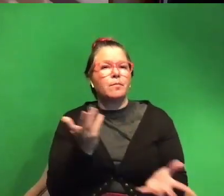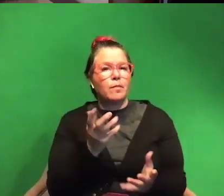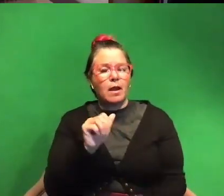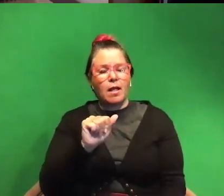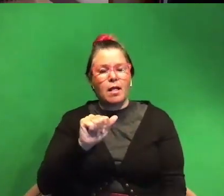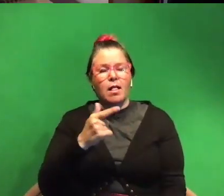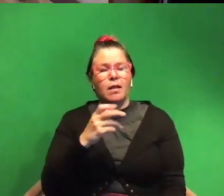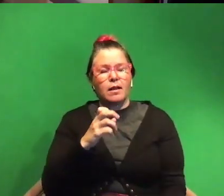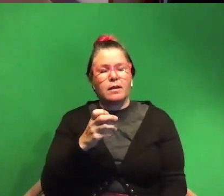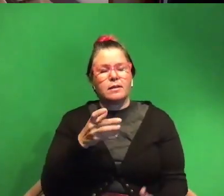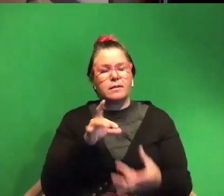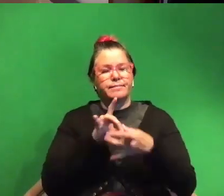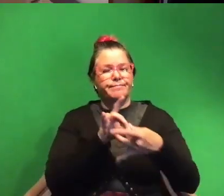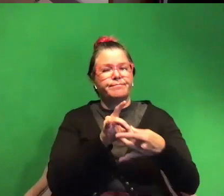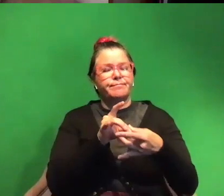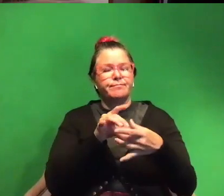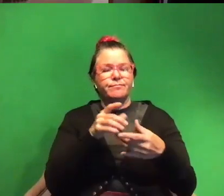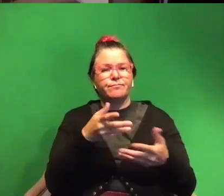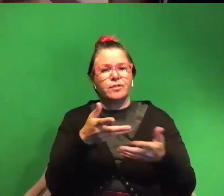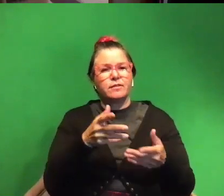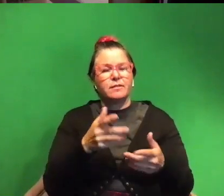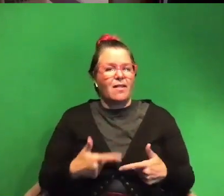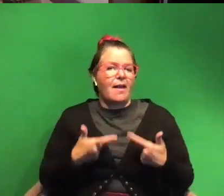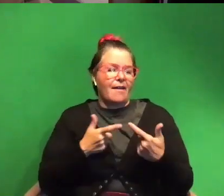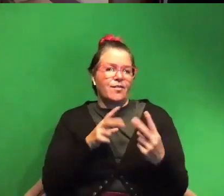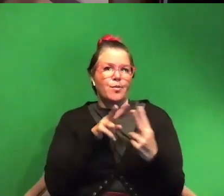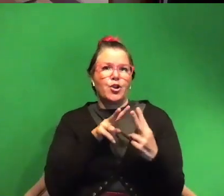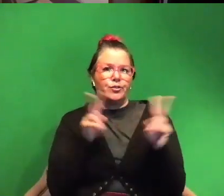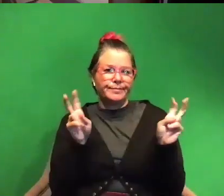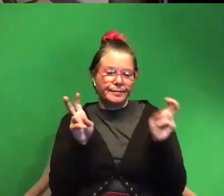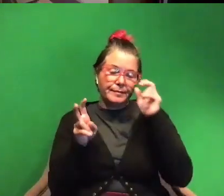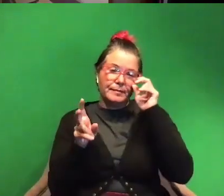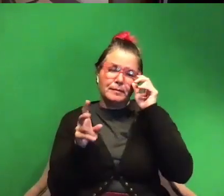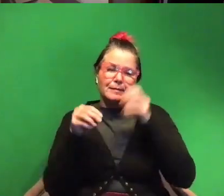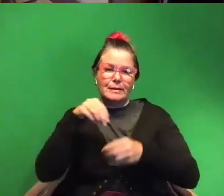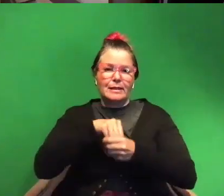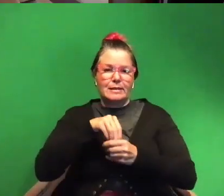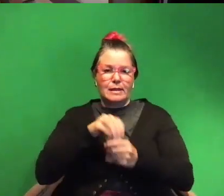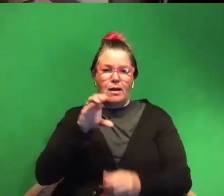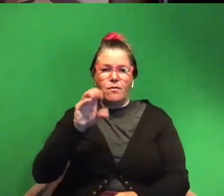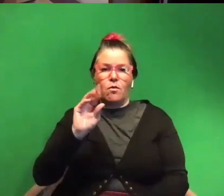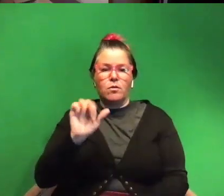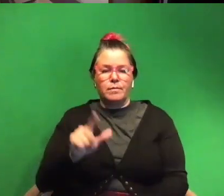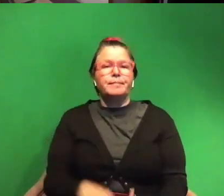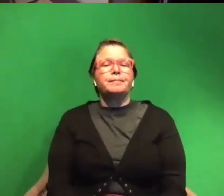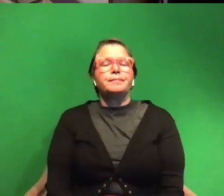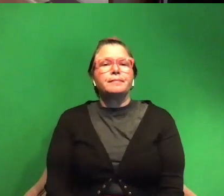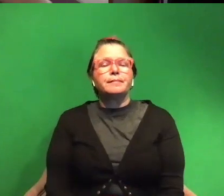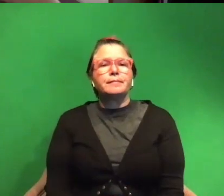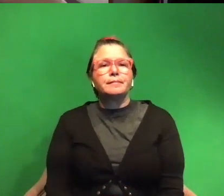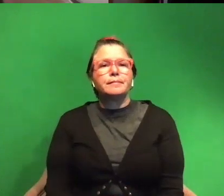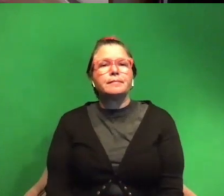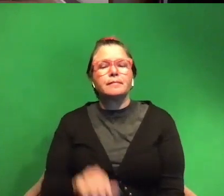call symbionts, which are basically life partners that are inside of the corals. So these